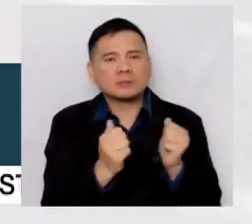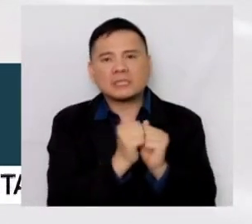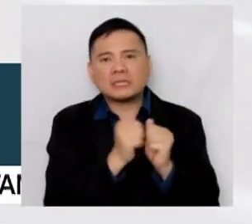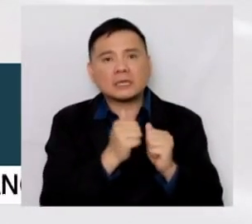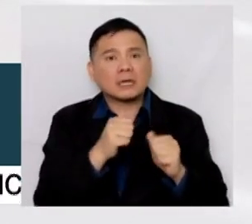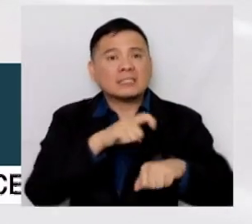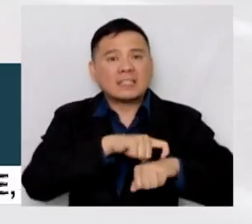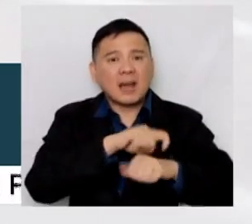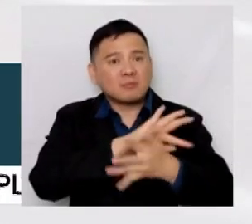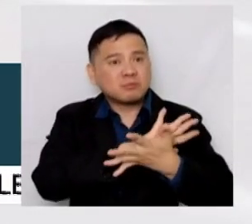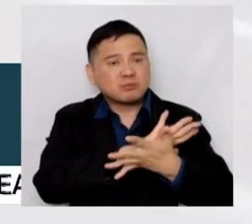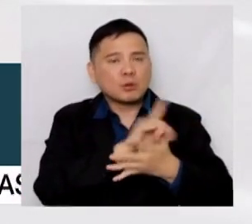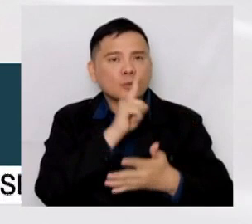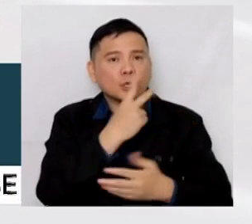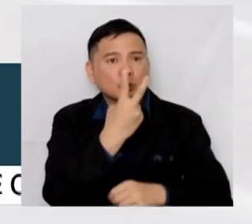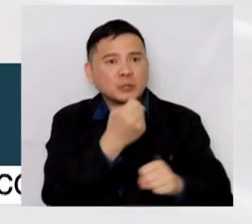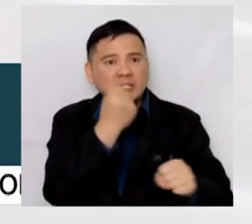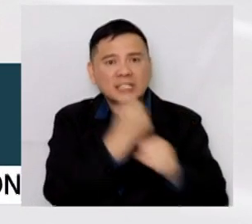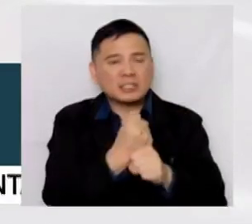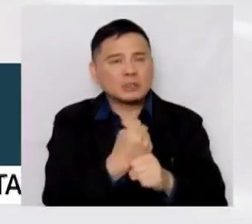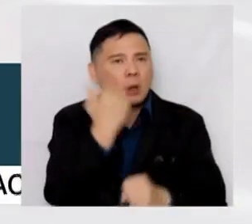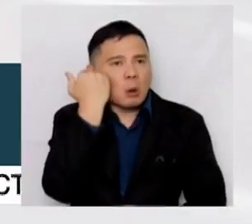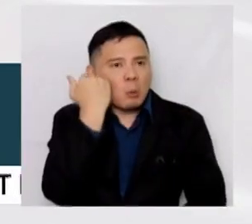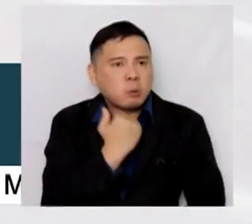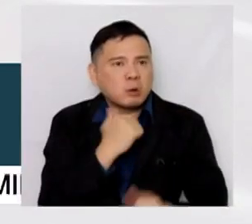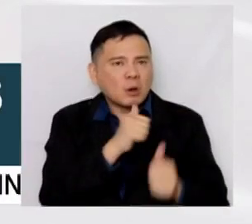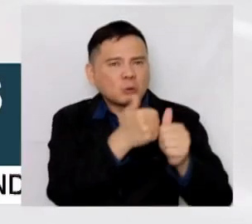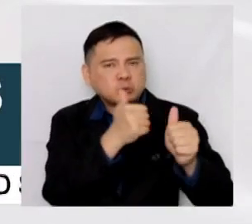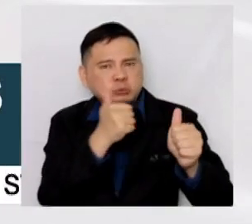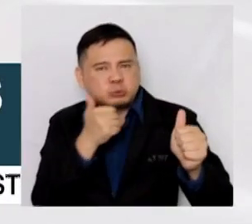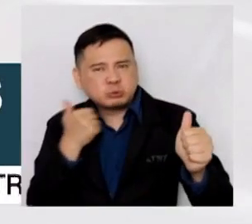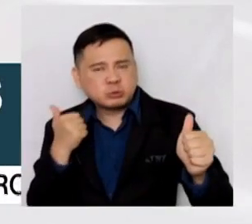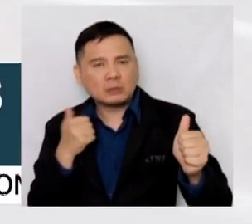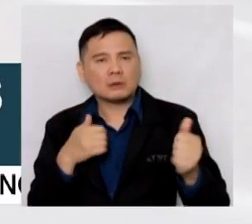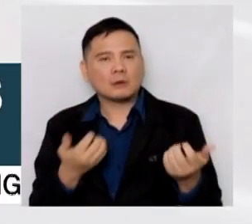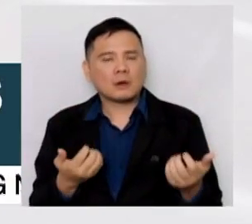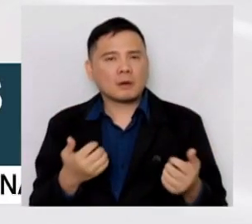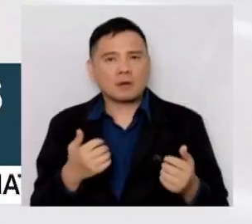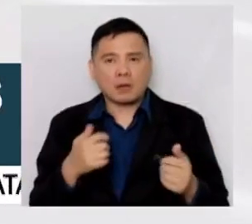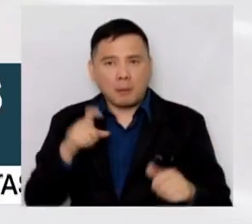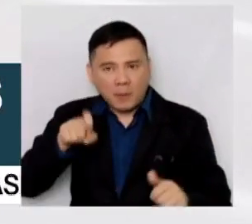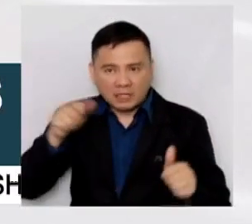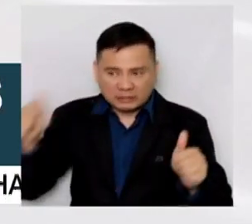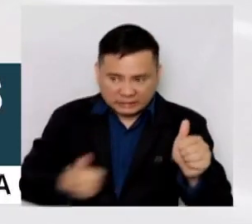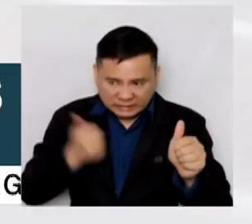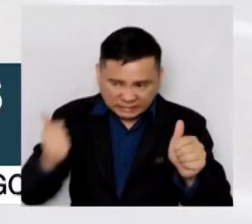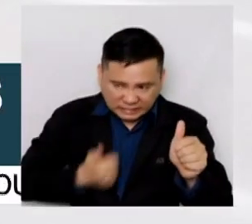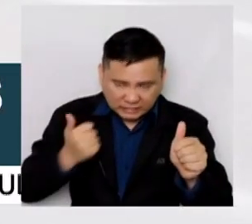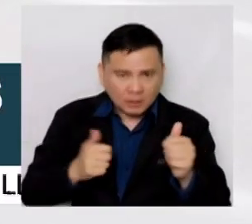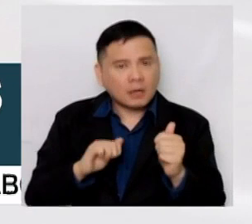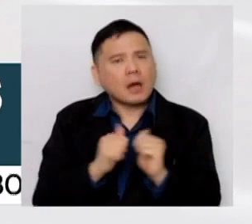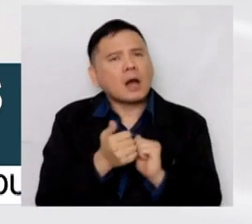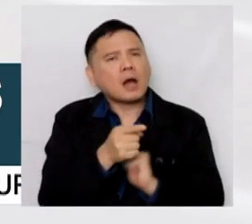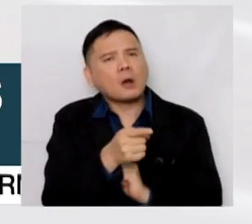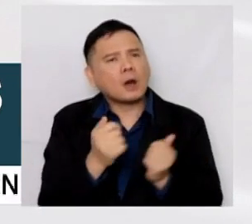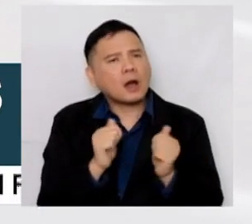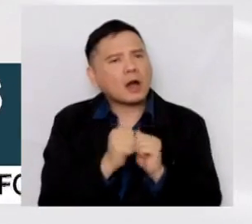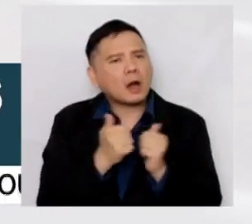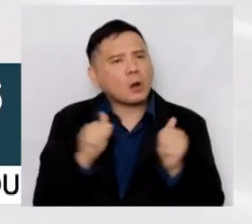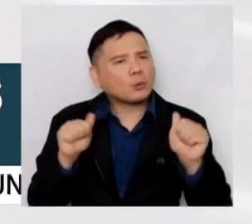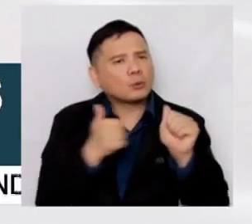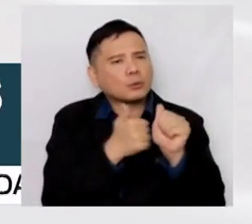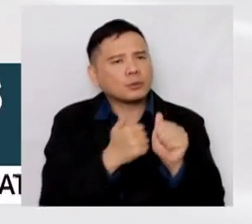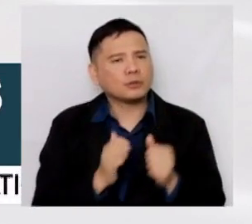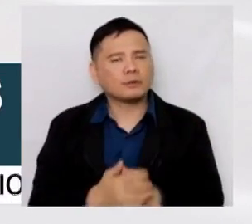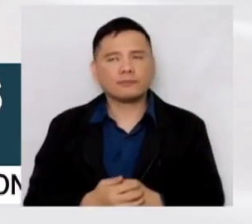past 2 years as the lost years, and there's a lot of catching up that needs to be done. What are you going to do about it? One of the